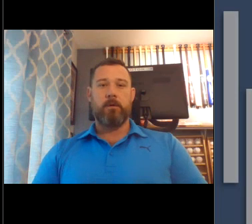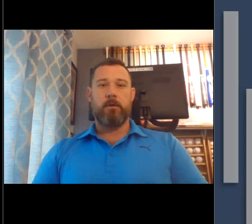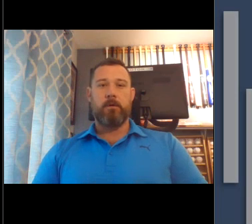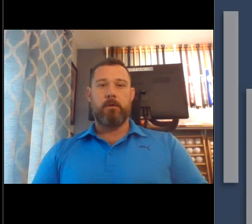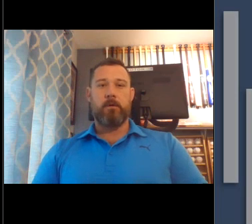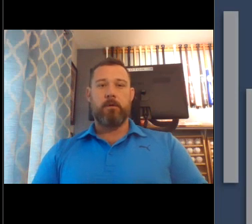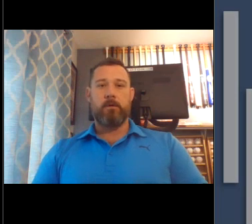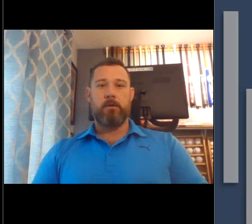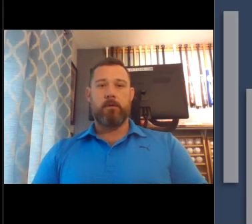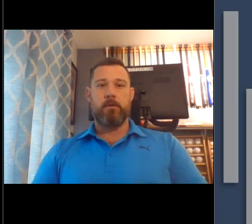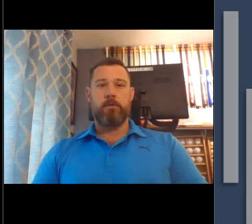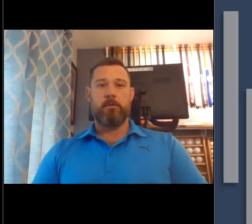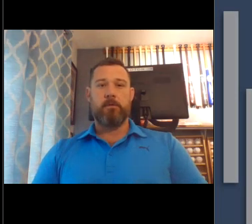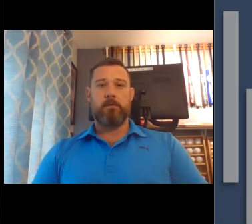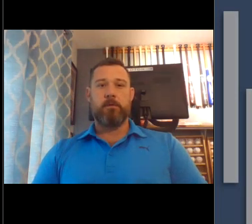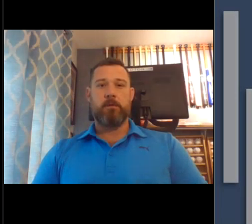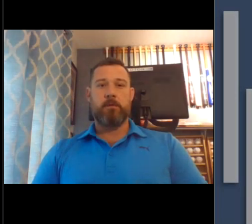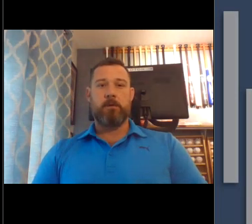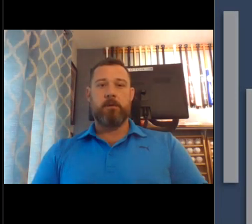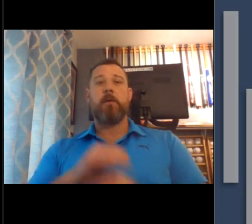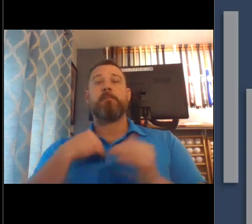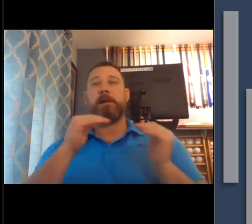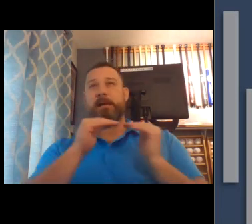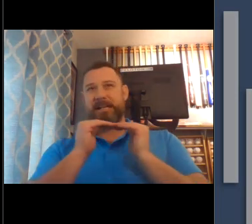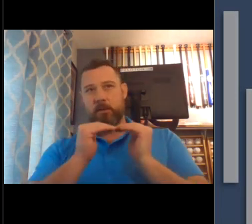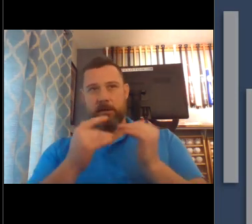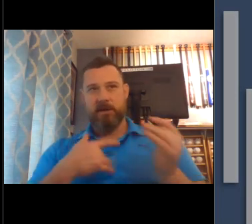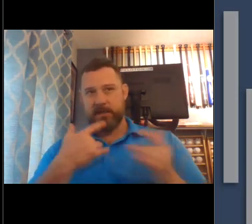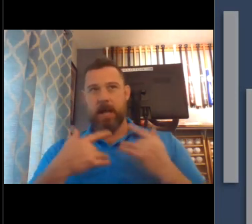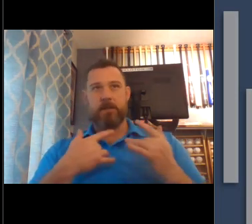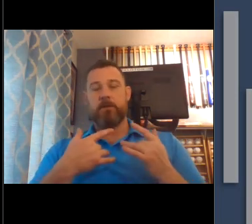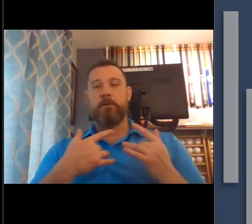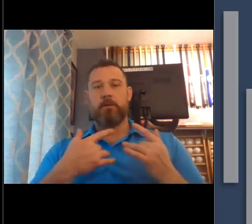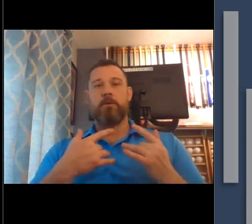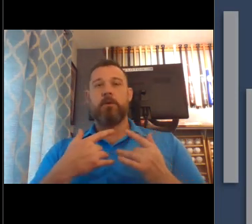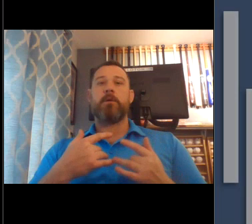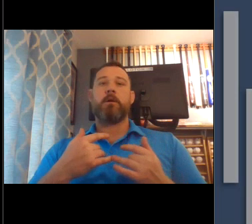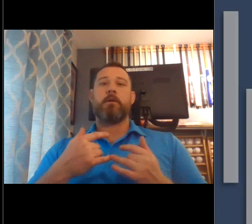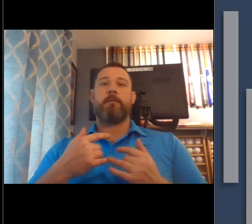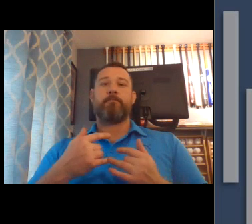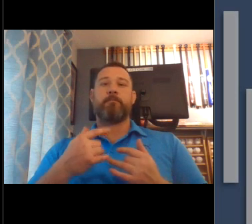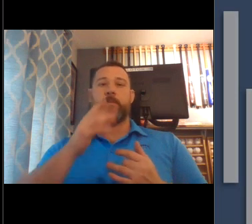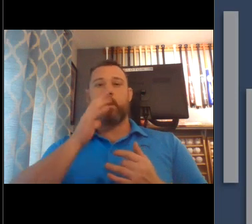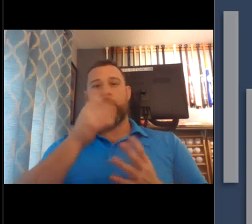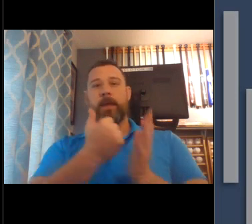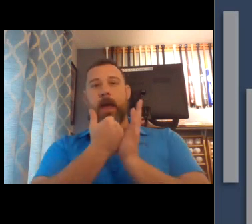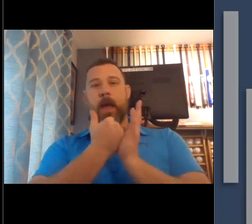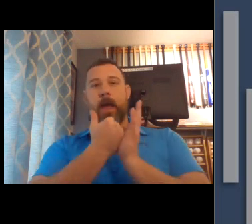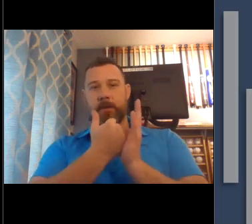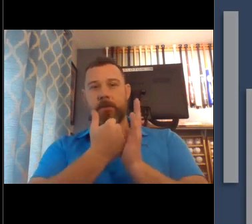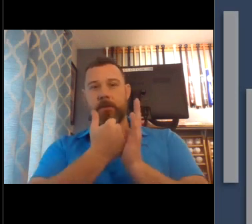I'm equally excited about the last mile that the CPUC will be helping to drive forward.